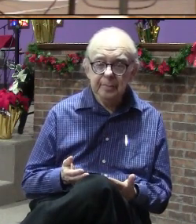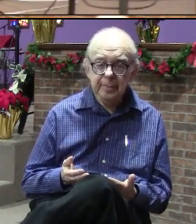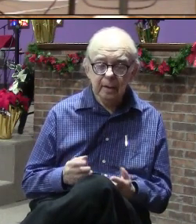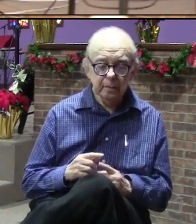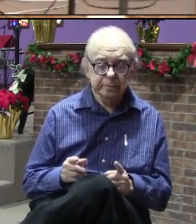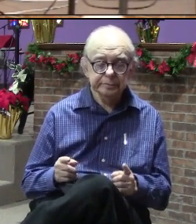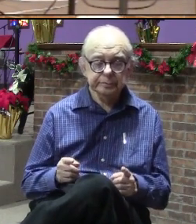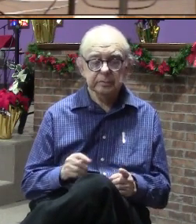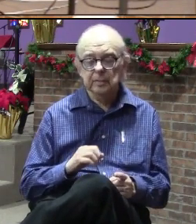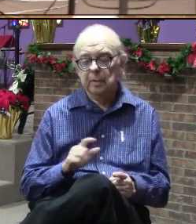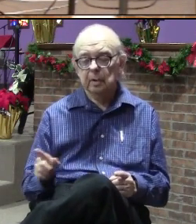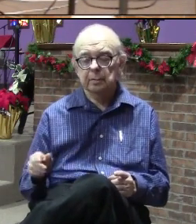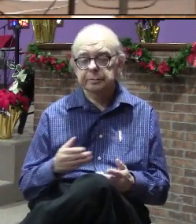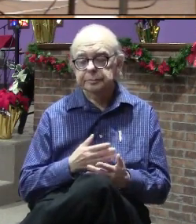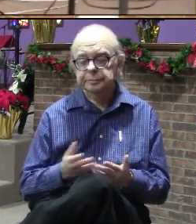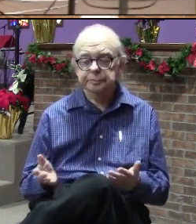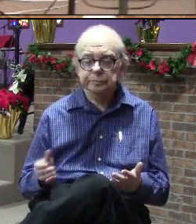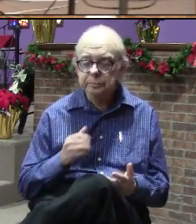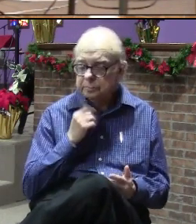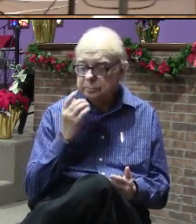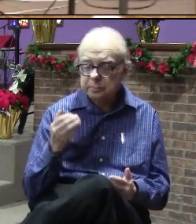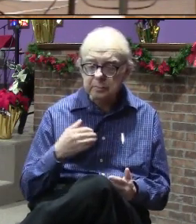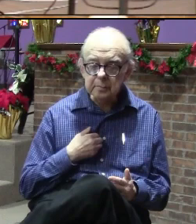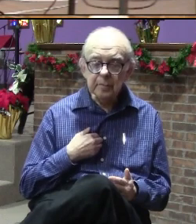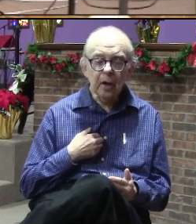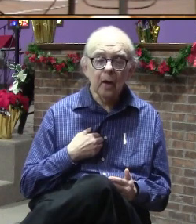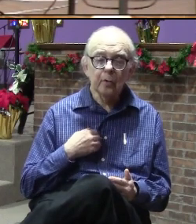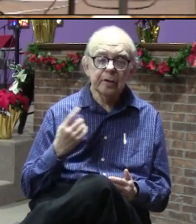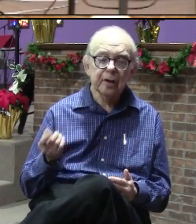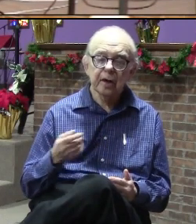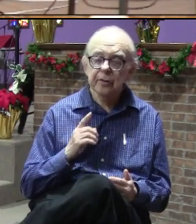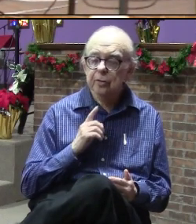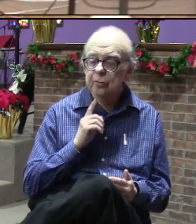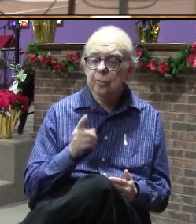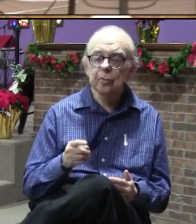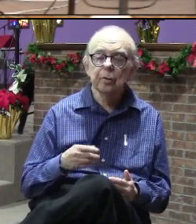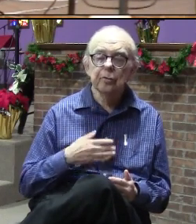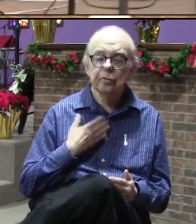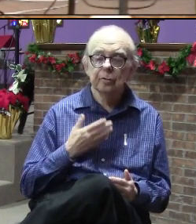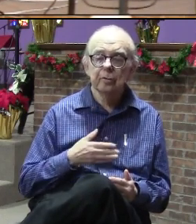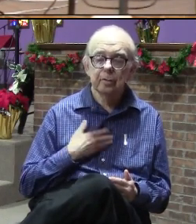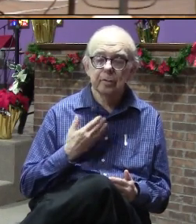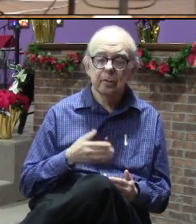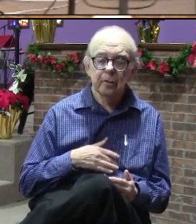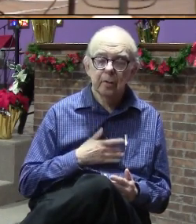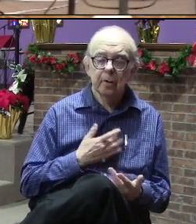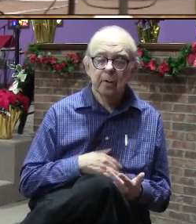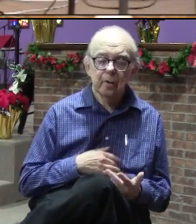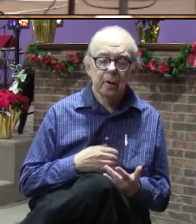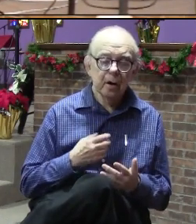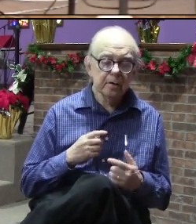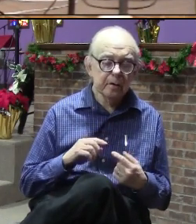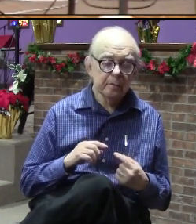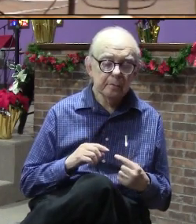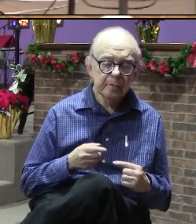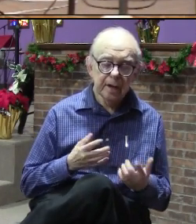But in all of these things, we don't always have true joy. There's heartaches that are in there.